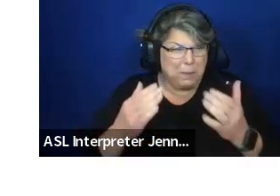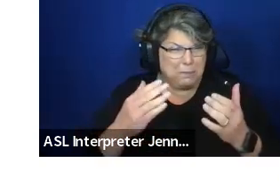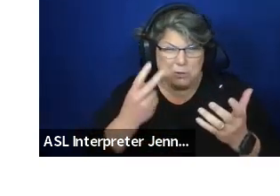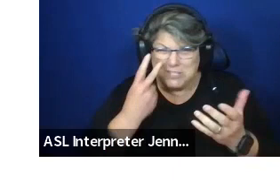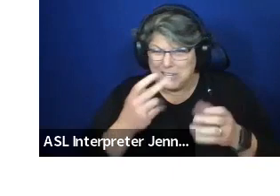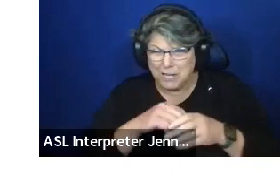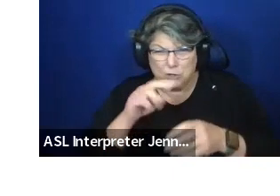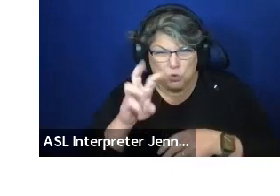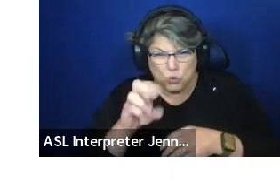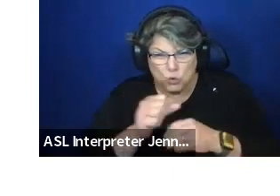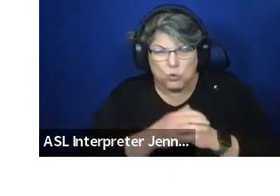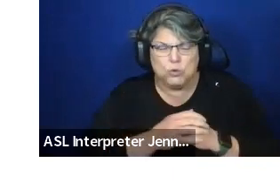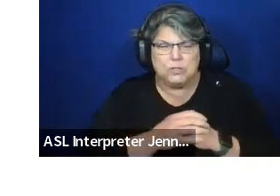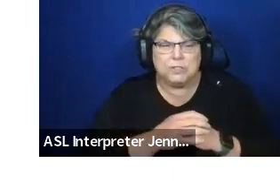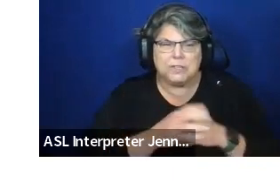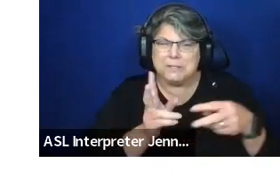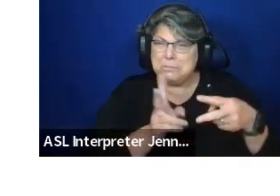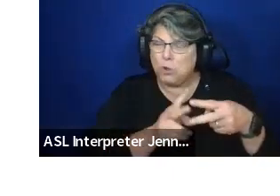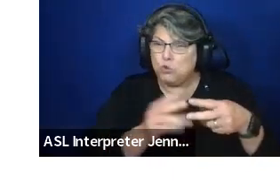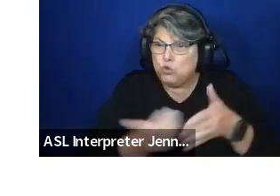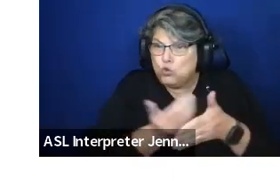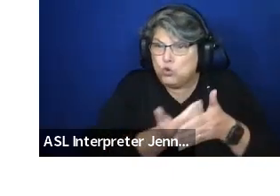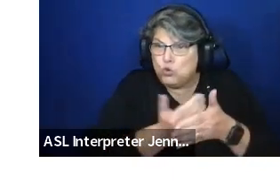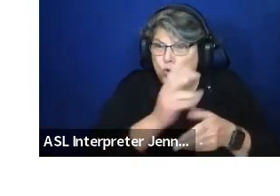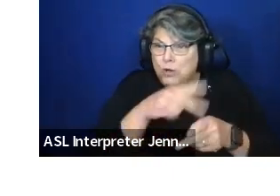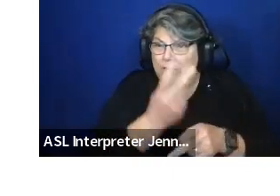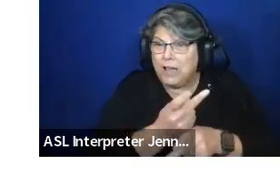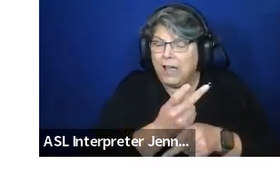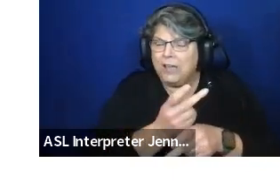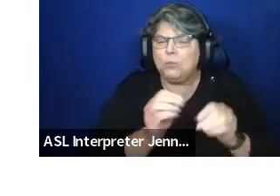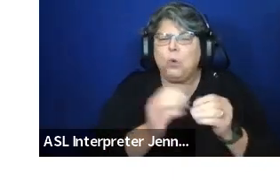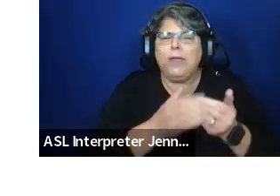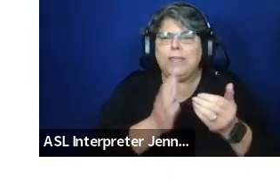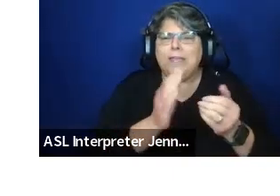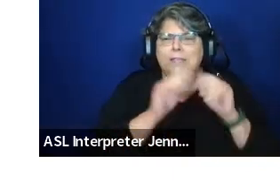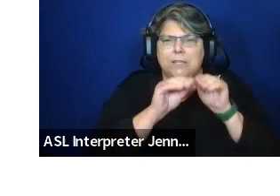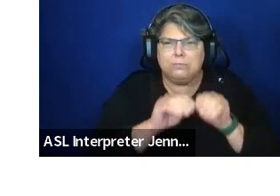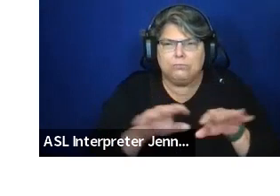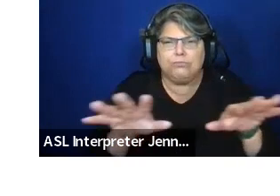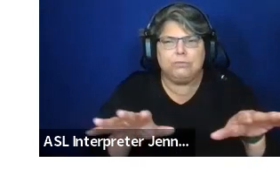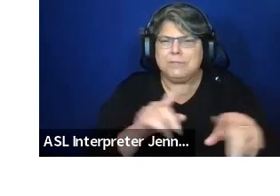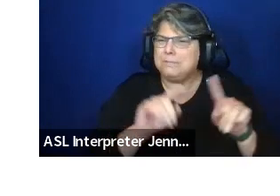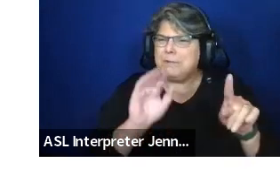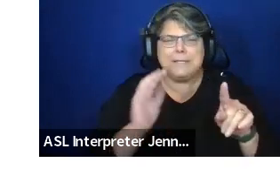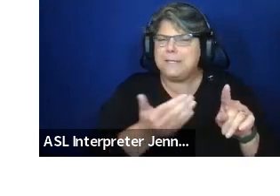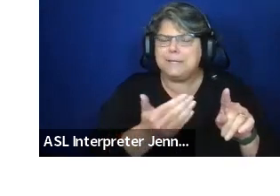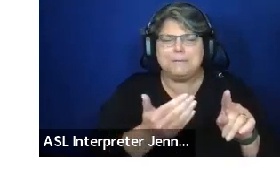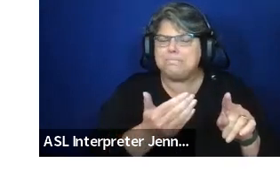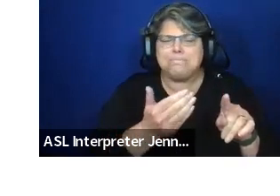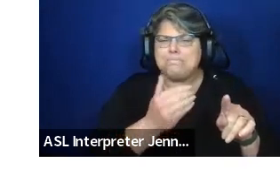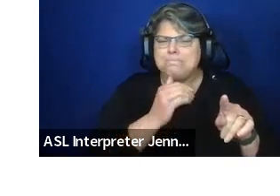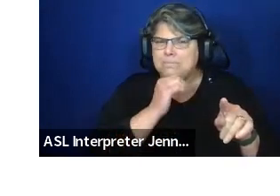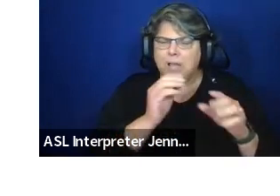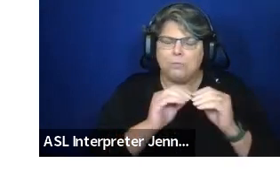news. While these new subvariants are more transmissible, they have not been shown to be associated with more